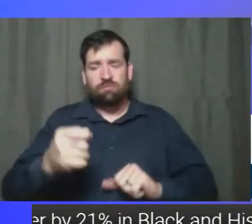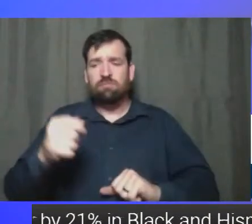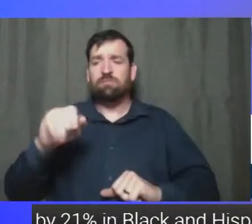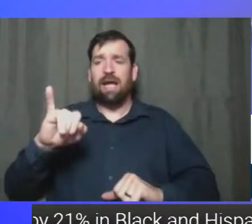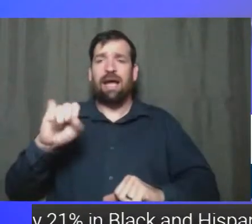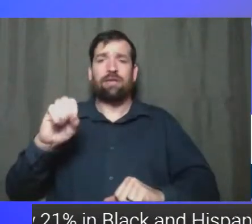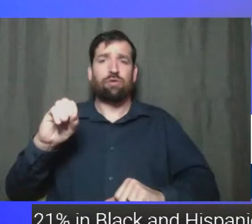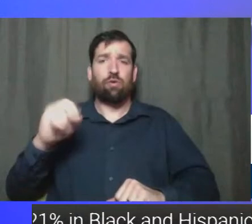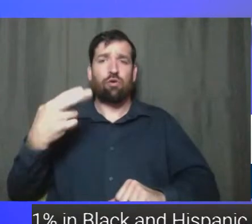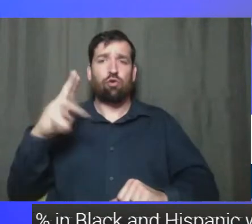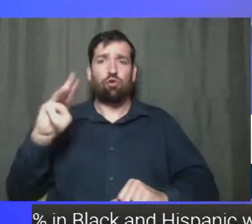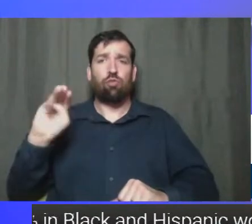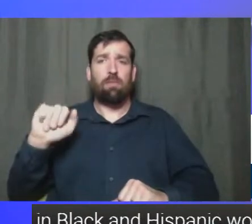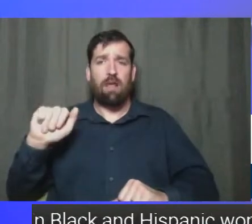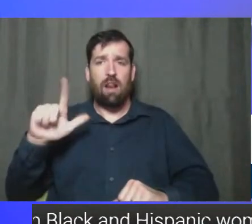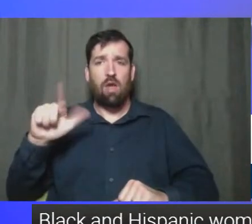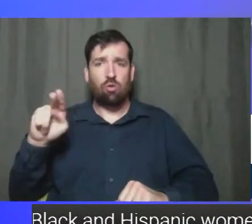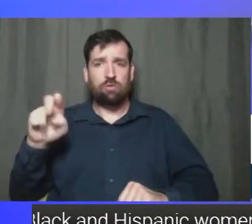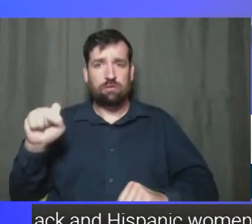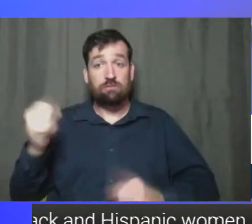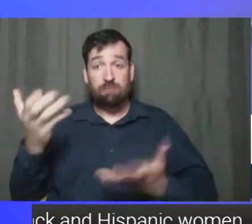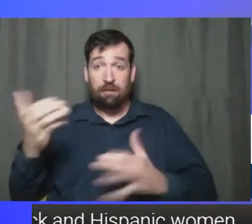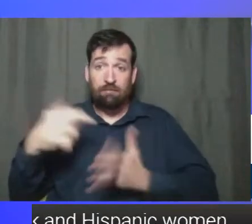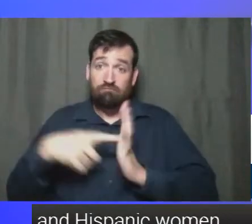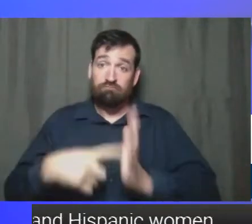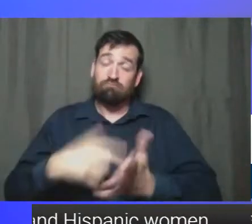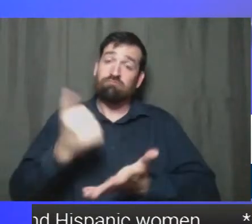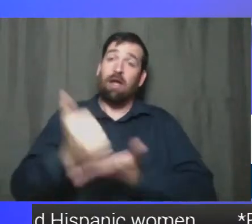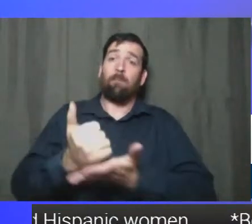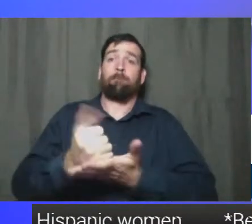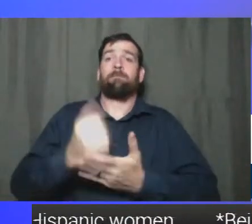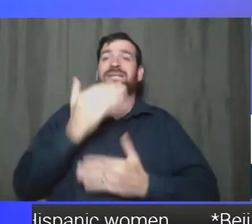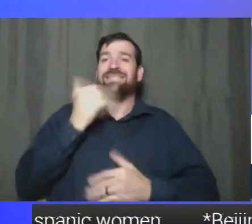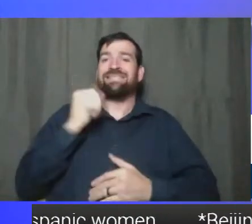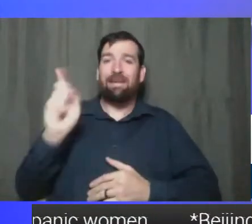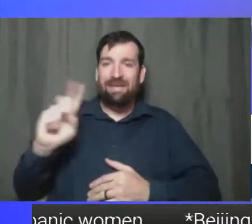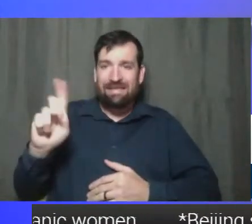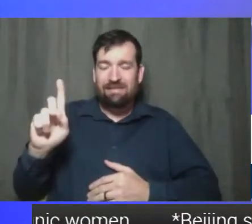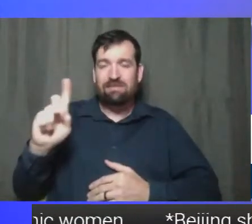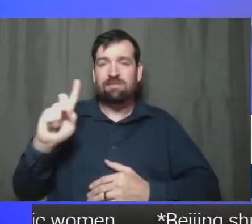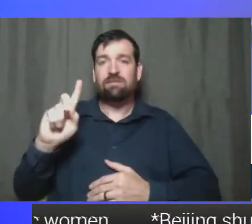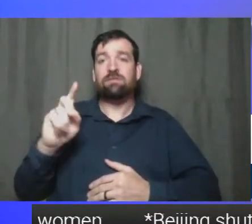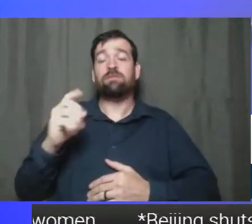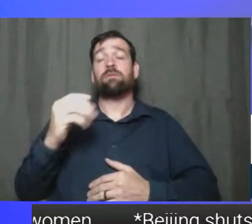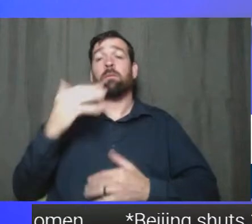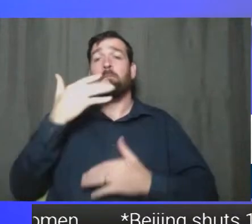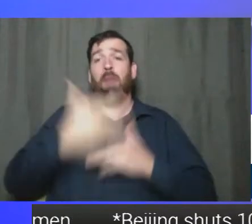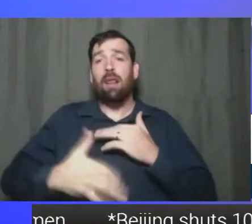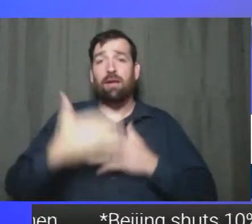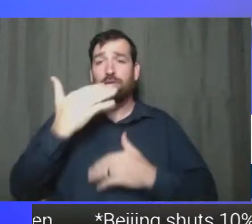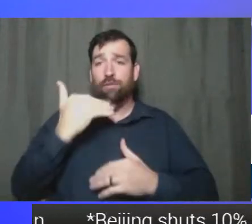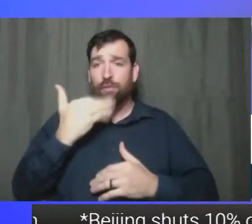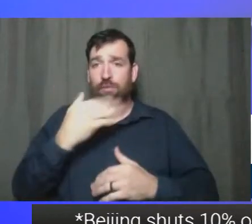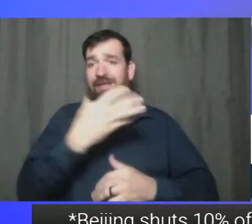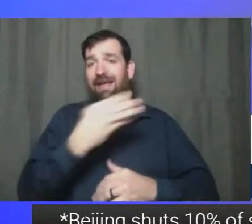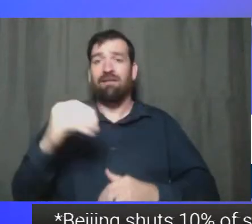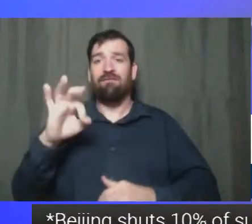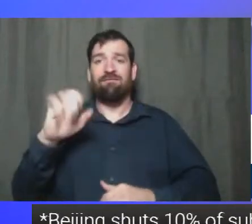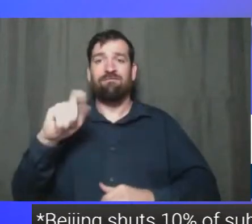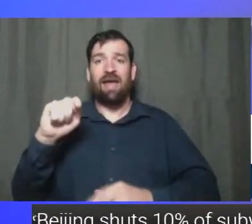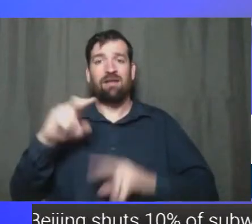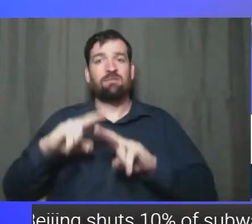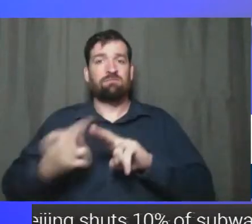studies have shown that it can help with diabetes type effects with lowering blood glucose levels as well as fat levels. So there's some potential benefits